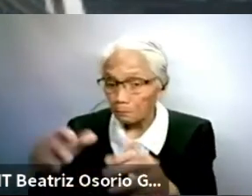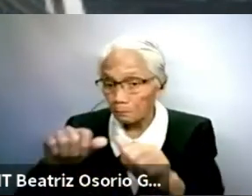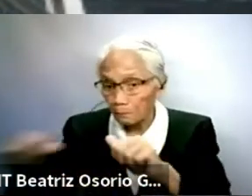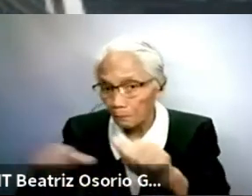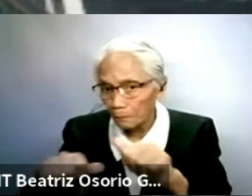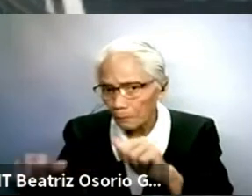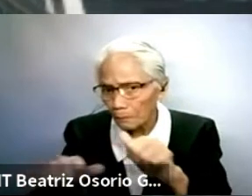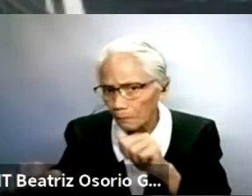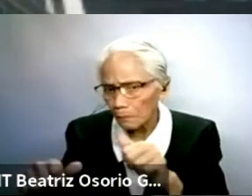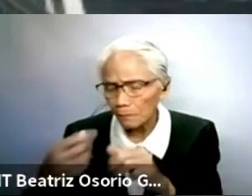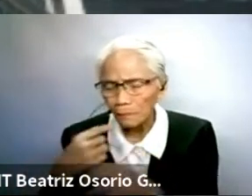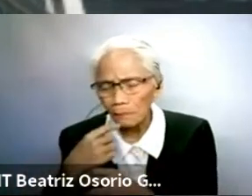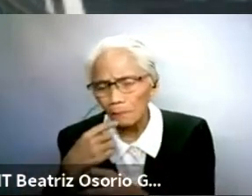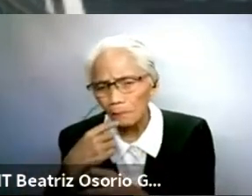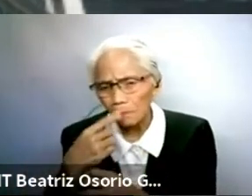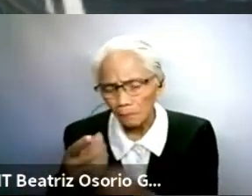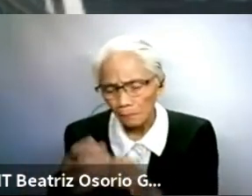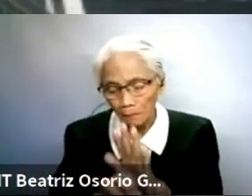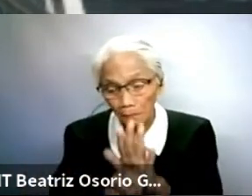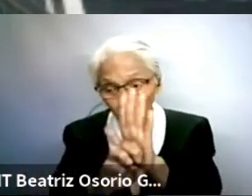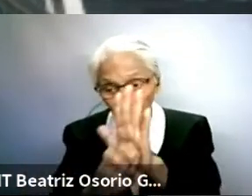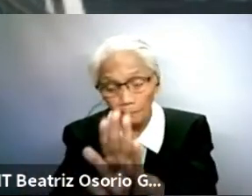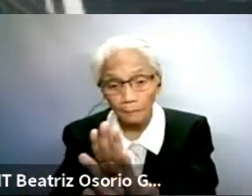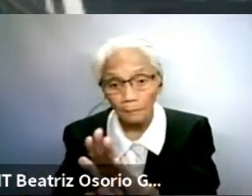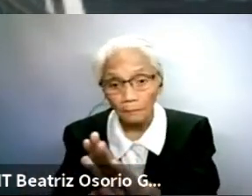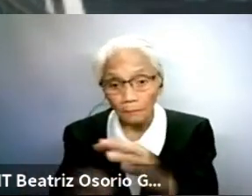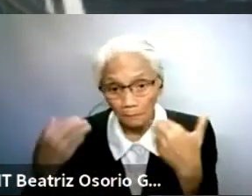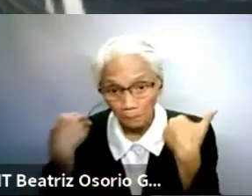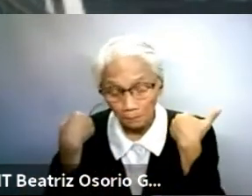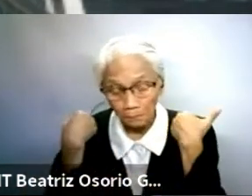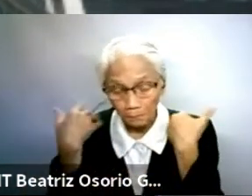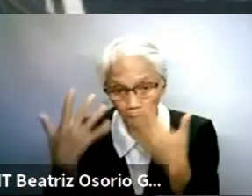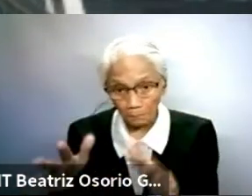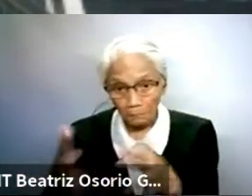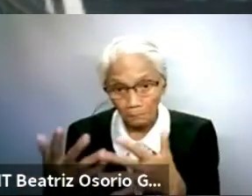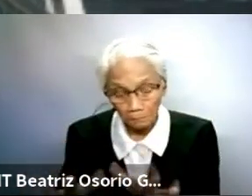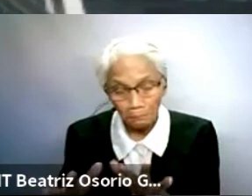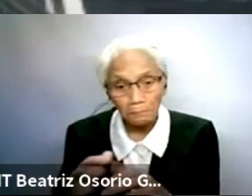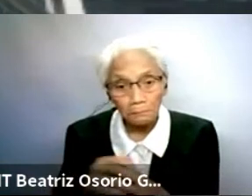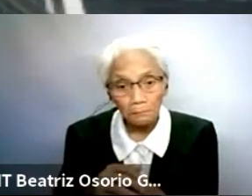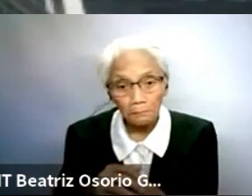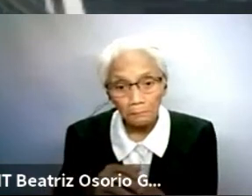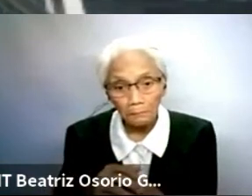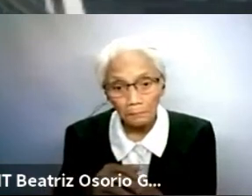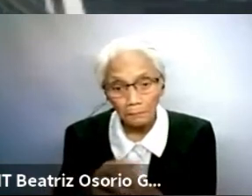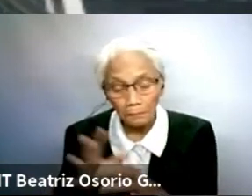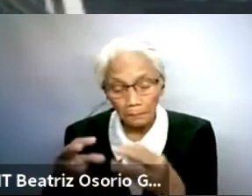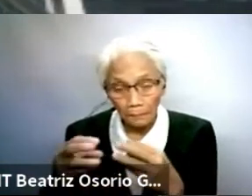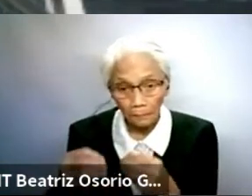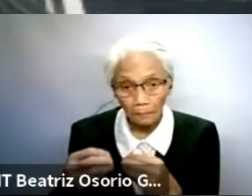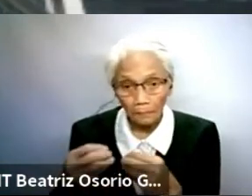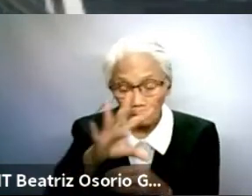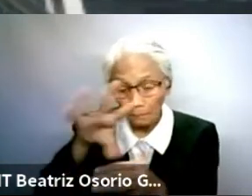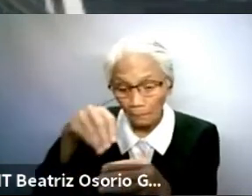are just the examples that we have already taken on board and included in the